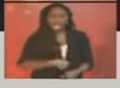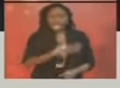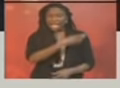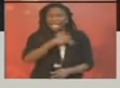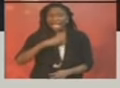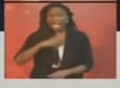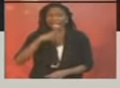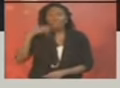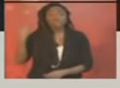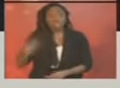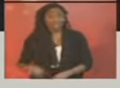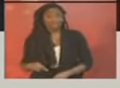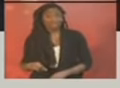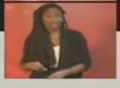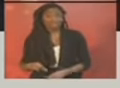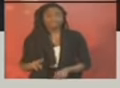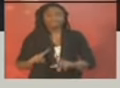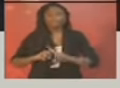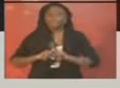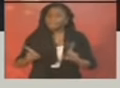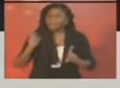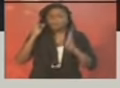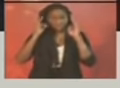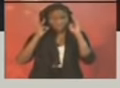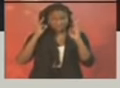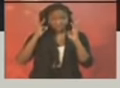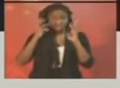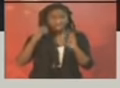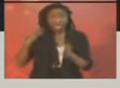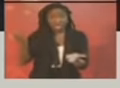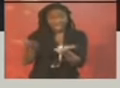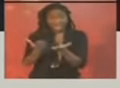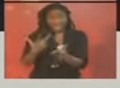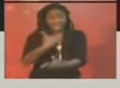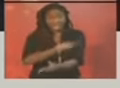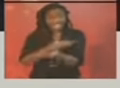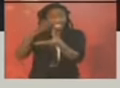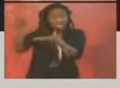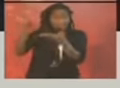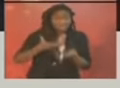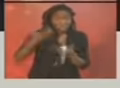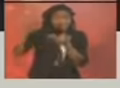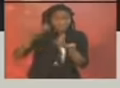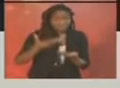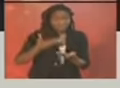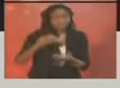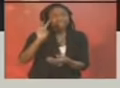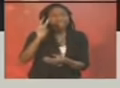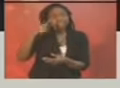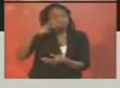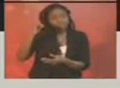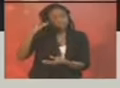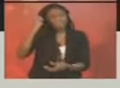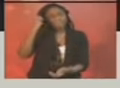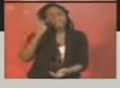are the WHO-approved vaccines, and they should be coming out soon. Next slide, please.